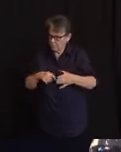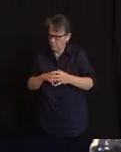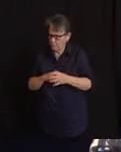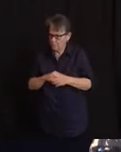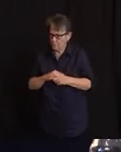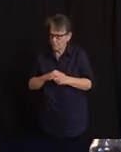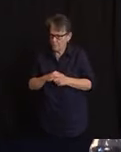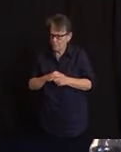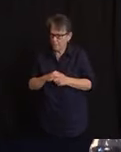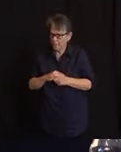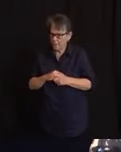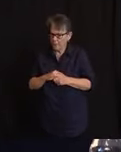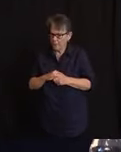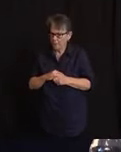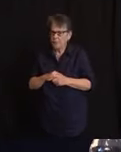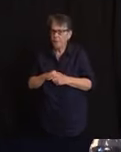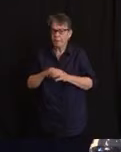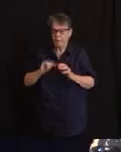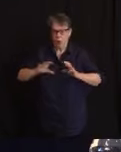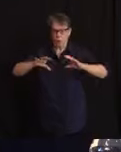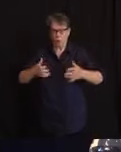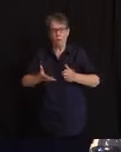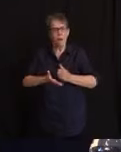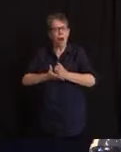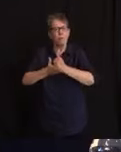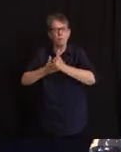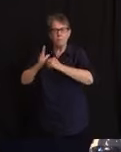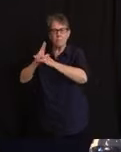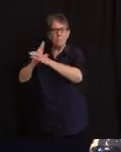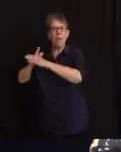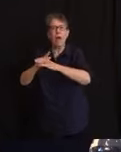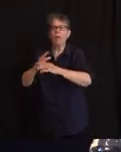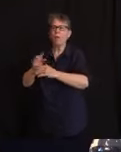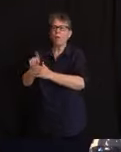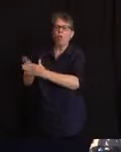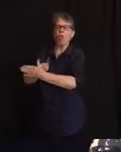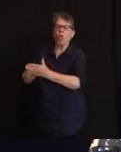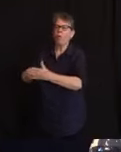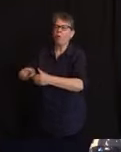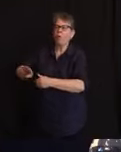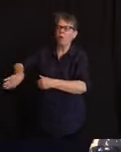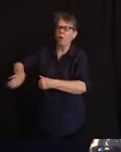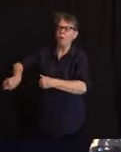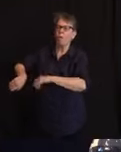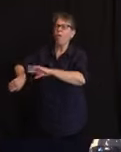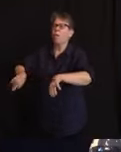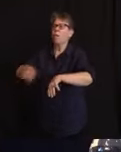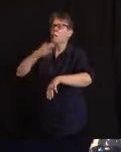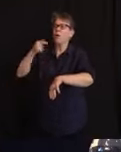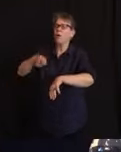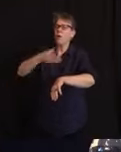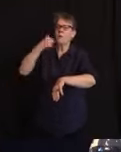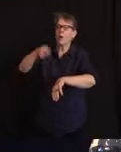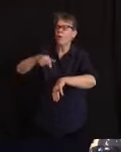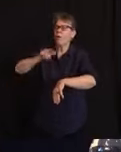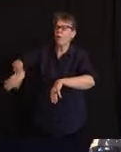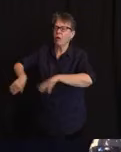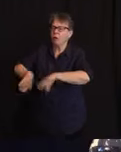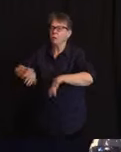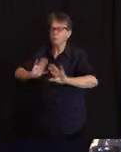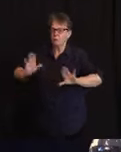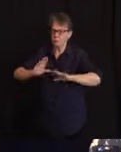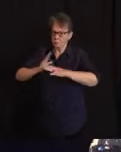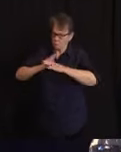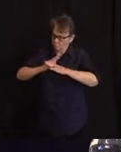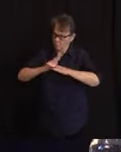As far as the underlying comorbid conditions, there are no exclusionary criteria,